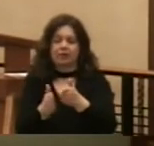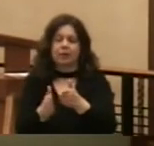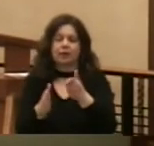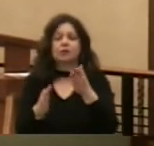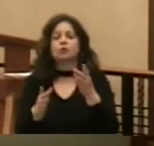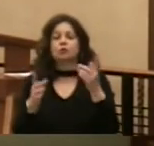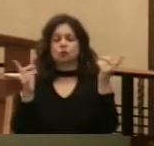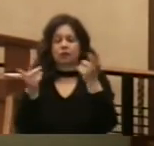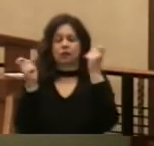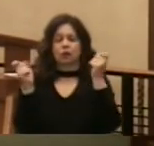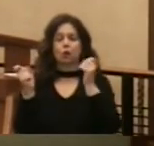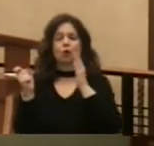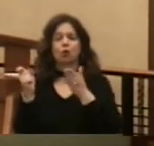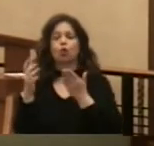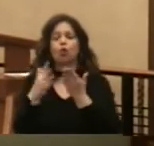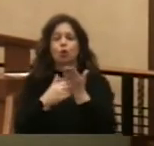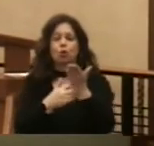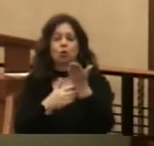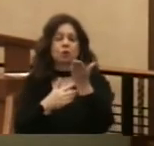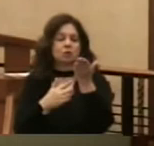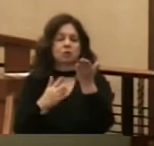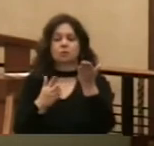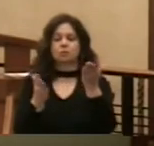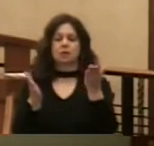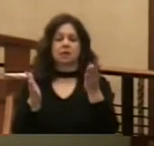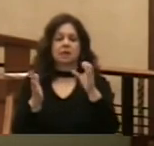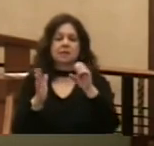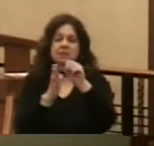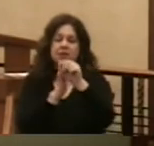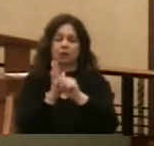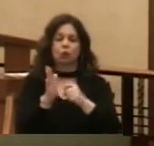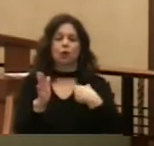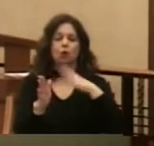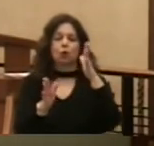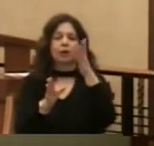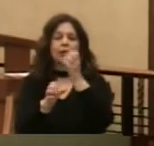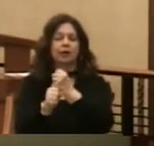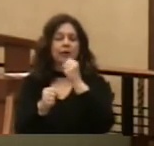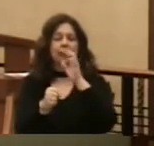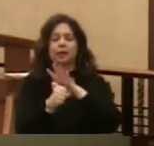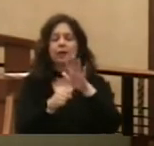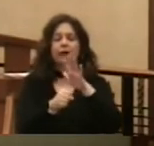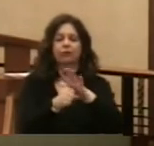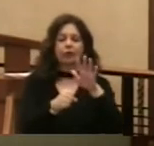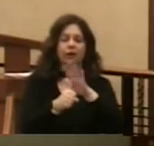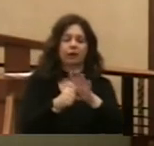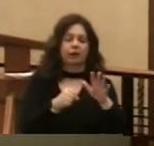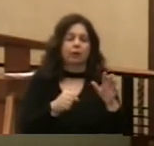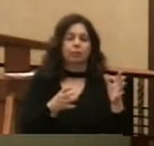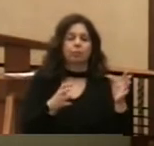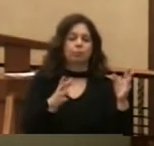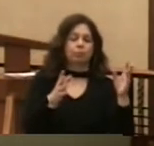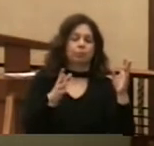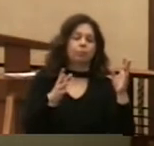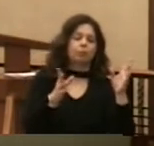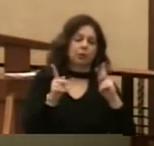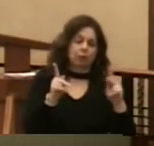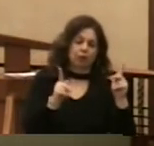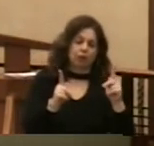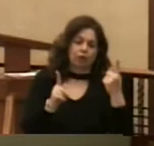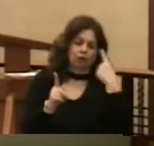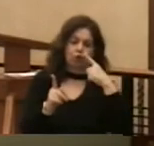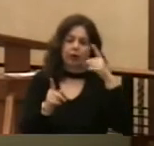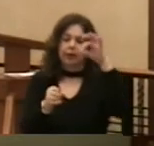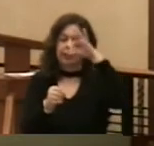state whereby we will gain enough delegates for a nomination or enough electoral votes for an election.